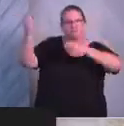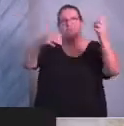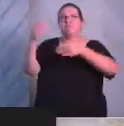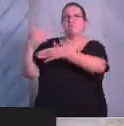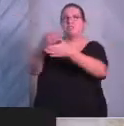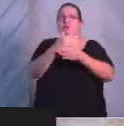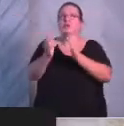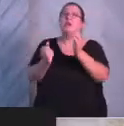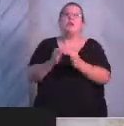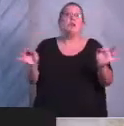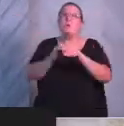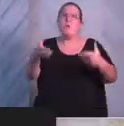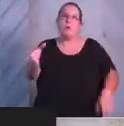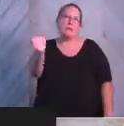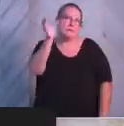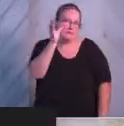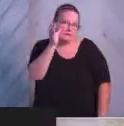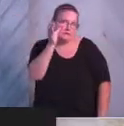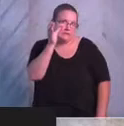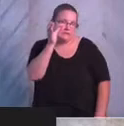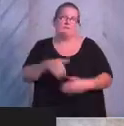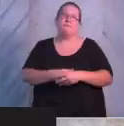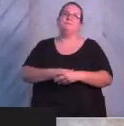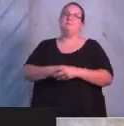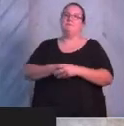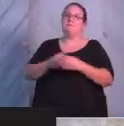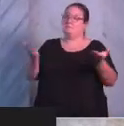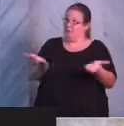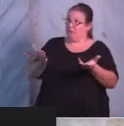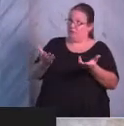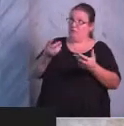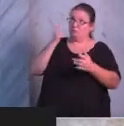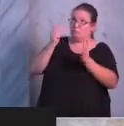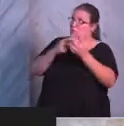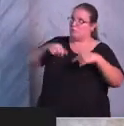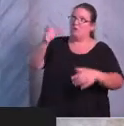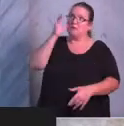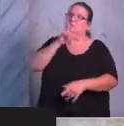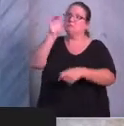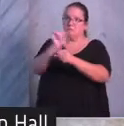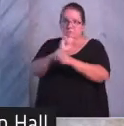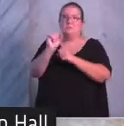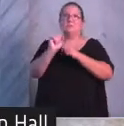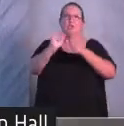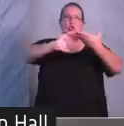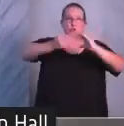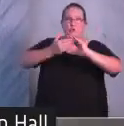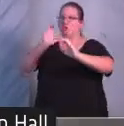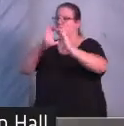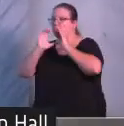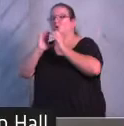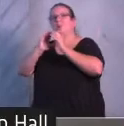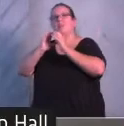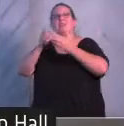that we listen together. Here in this studio, you will find out that we are listening. It is in community and communication resulting in positive